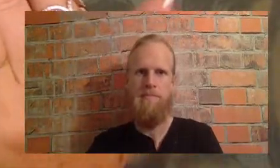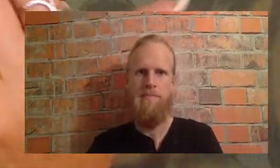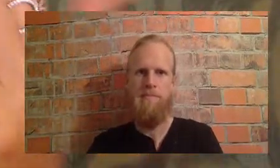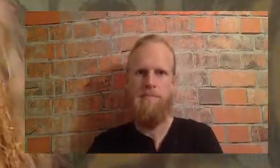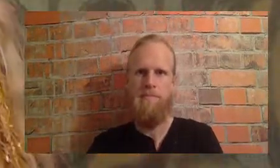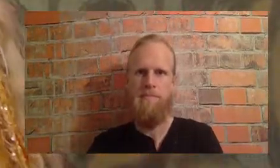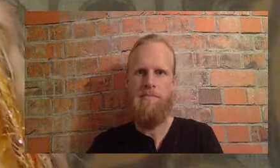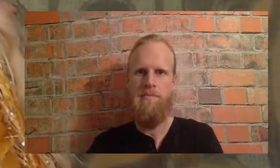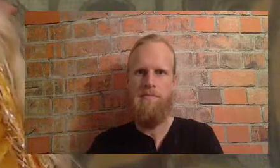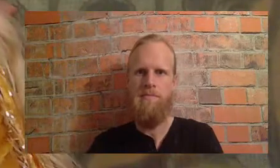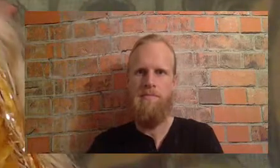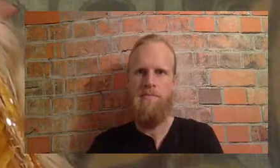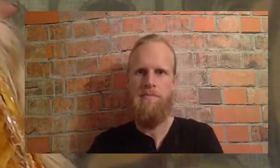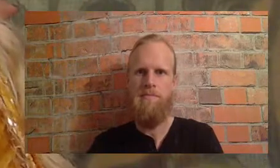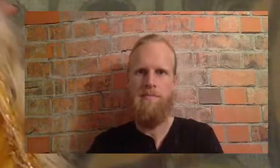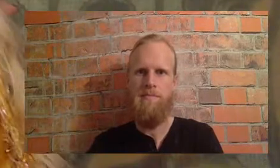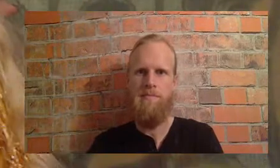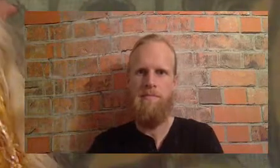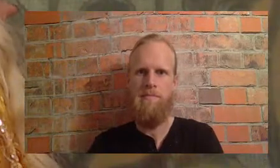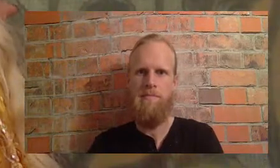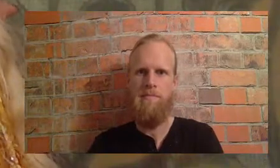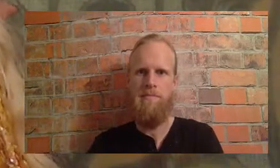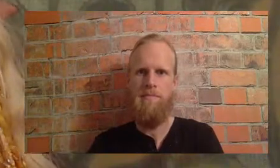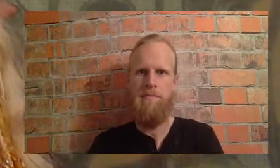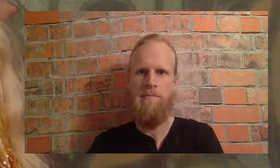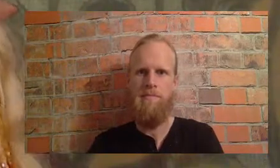heal. So thank you again for your